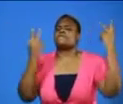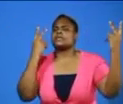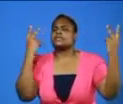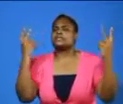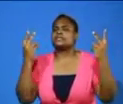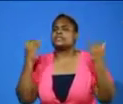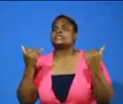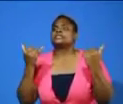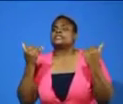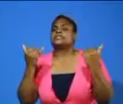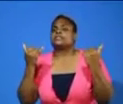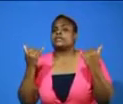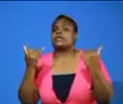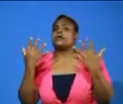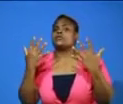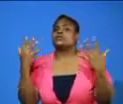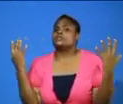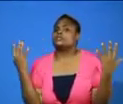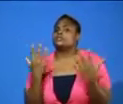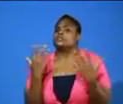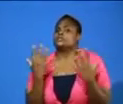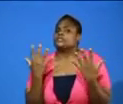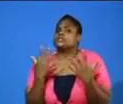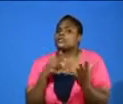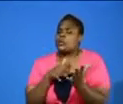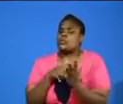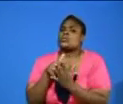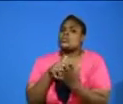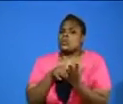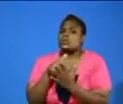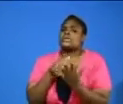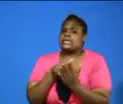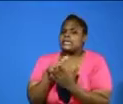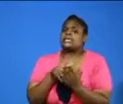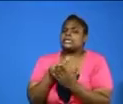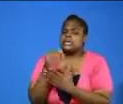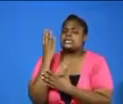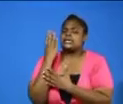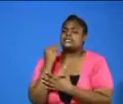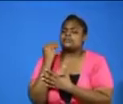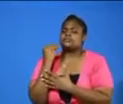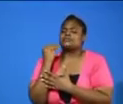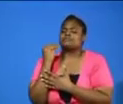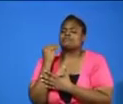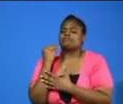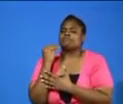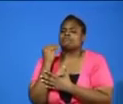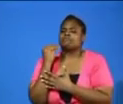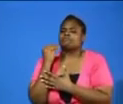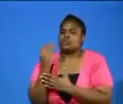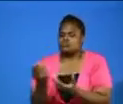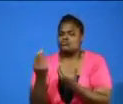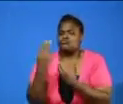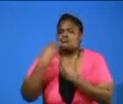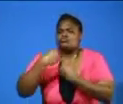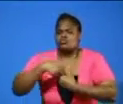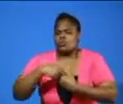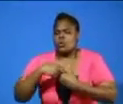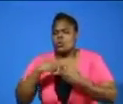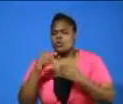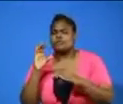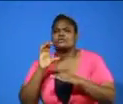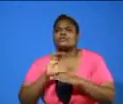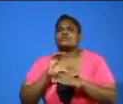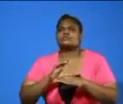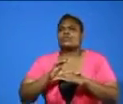now trembles in these moments. You've joined the church with a freshness